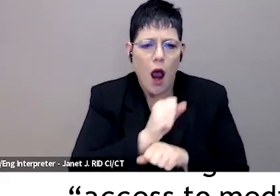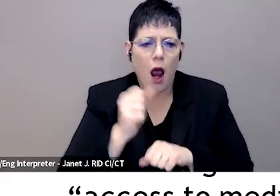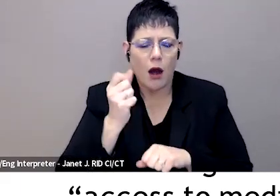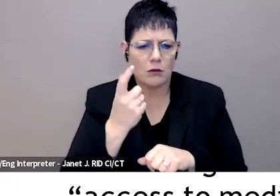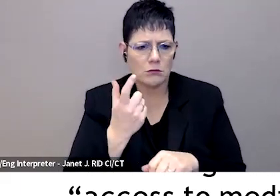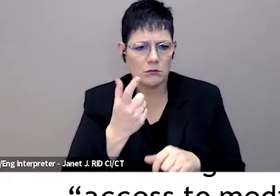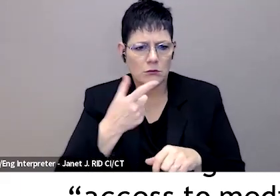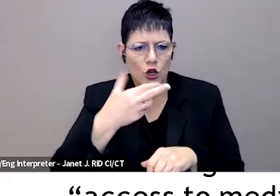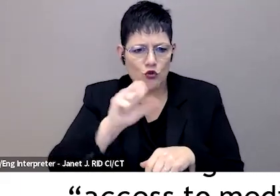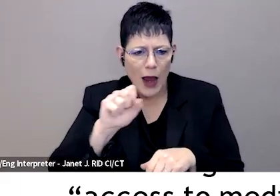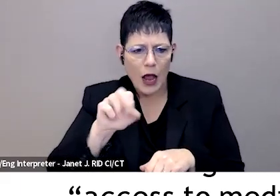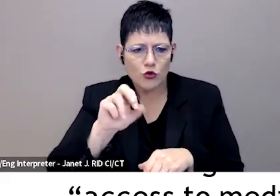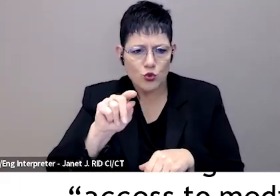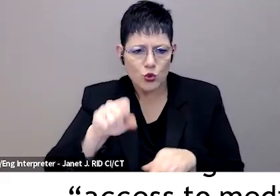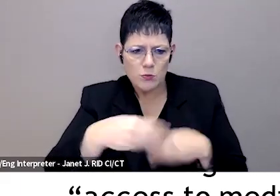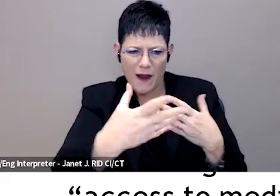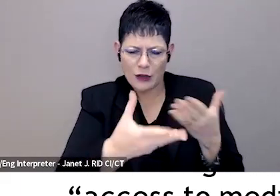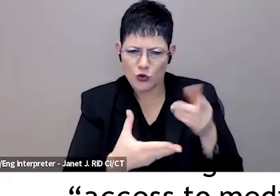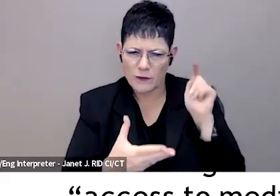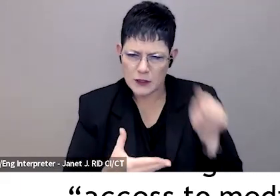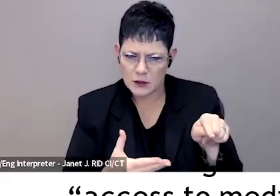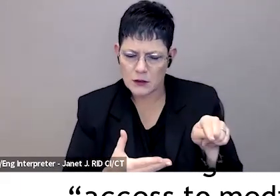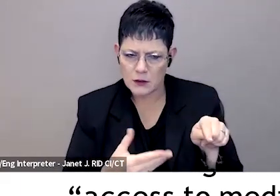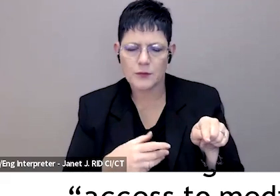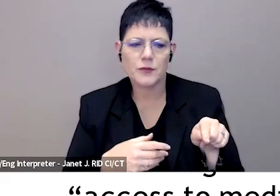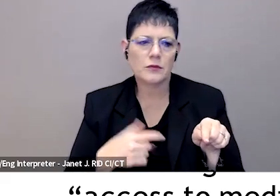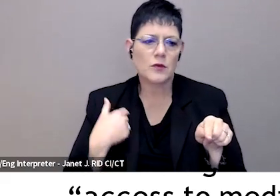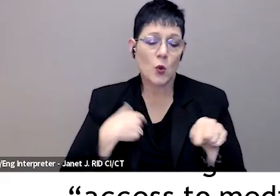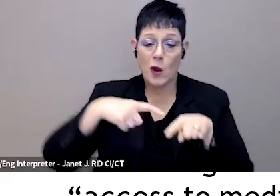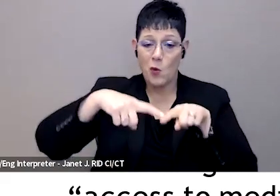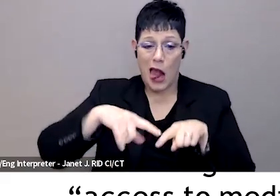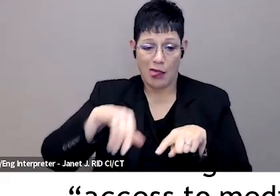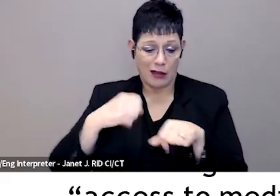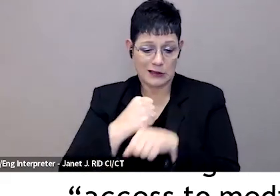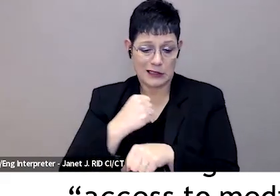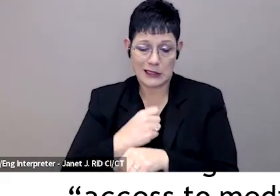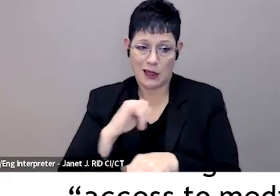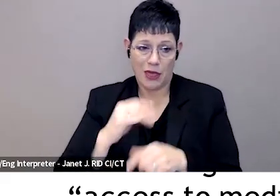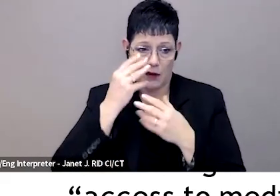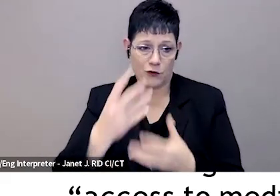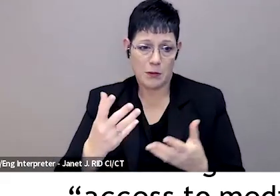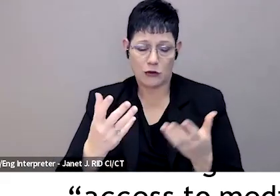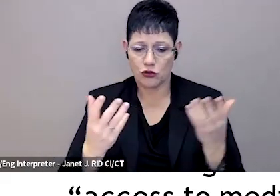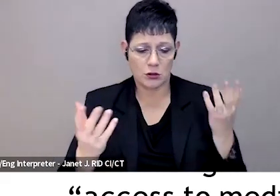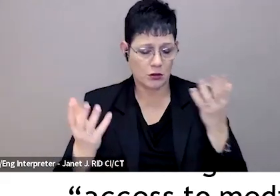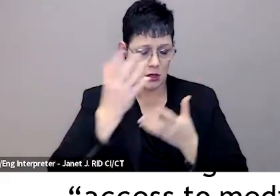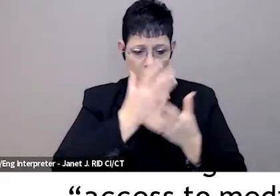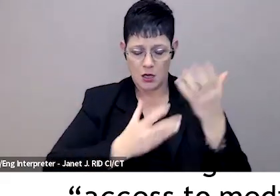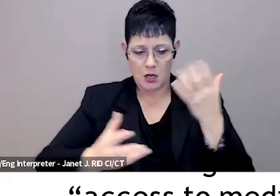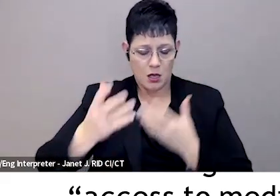services. But we rely on this nexus of understanding that